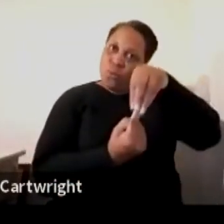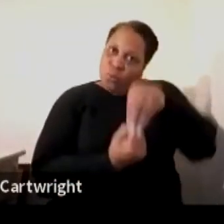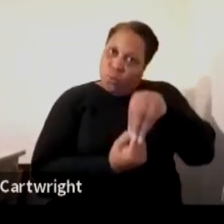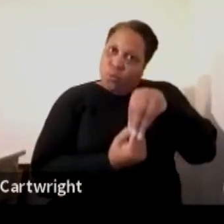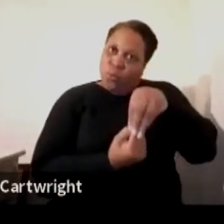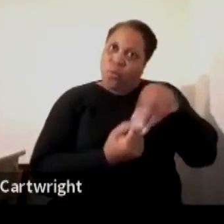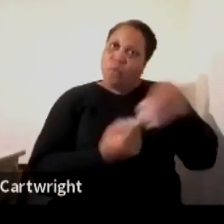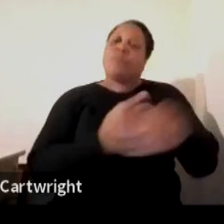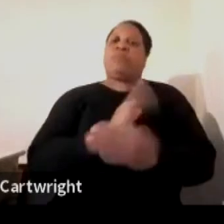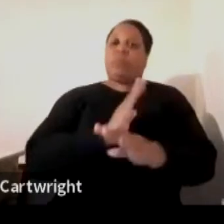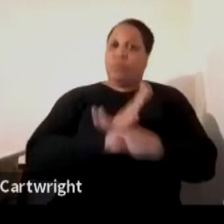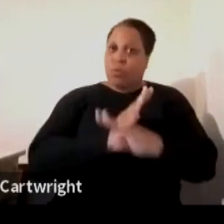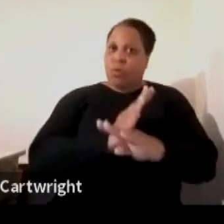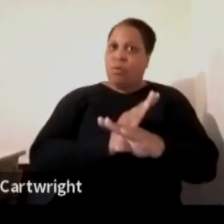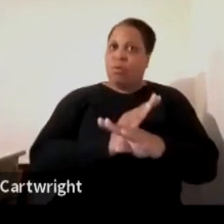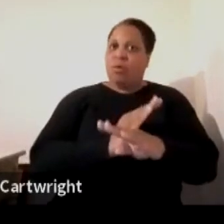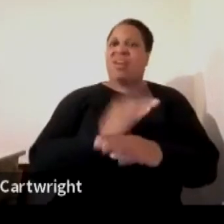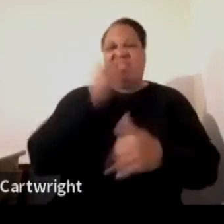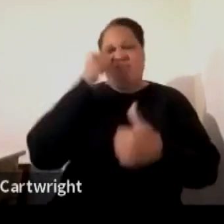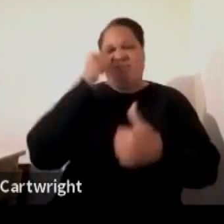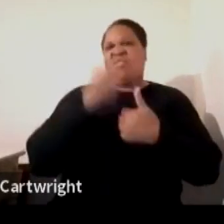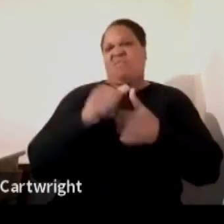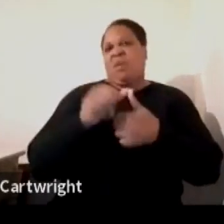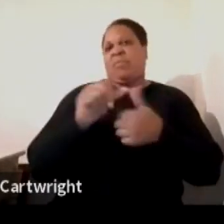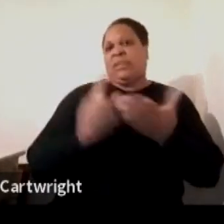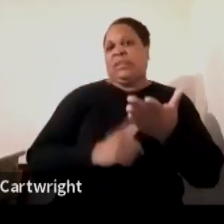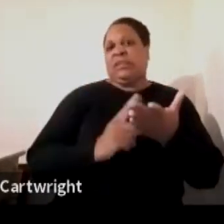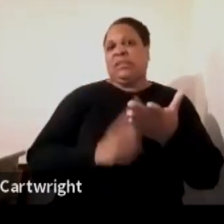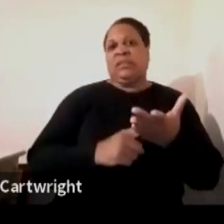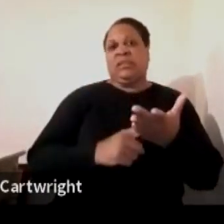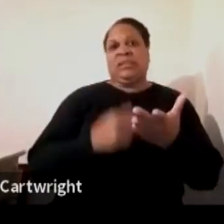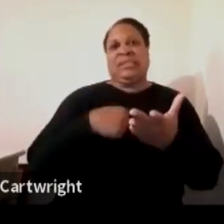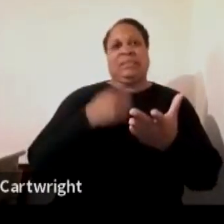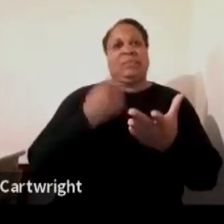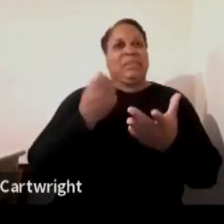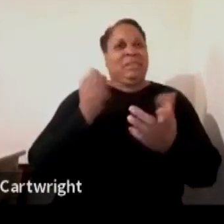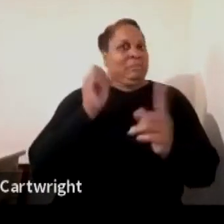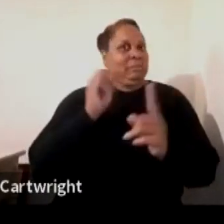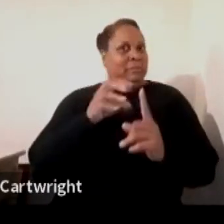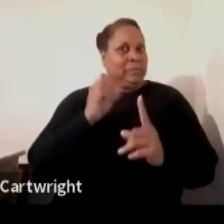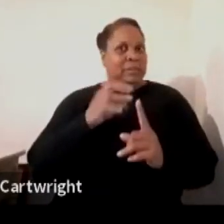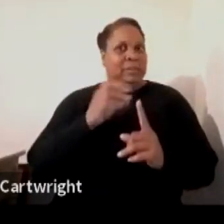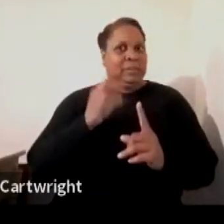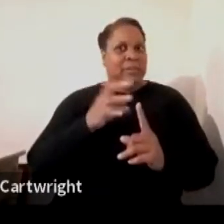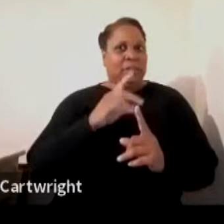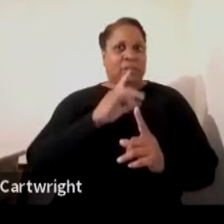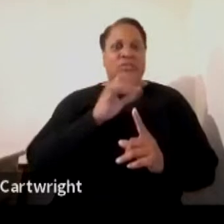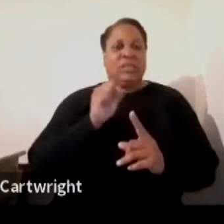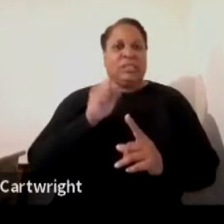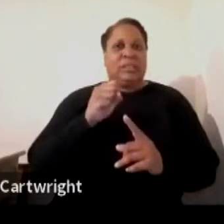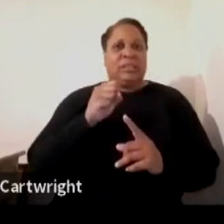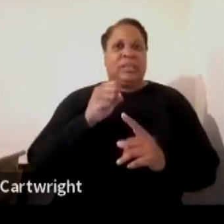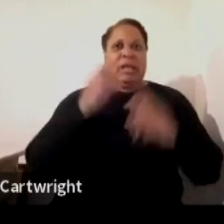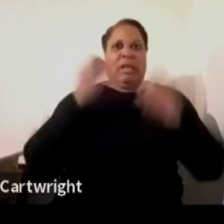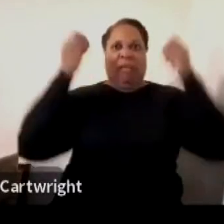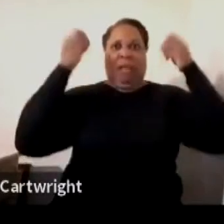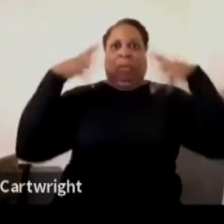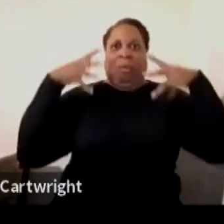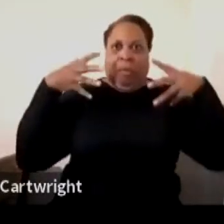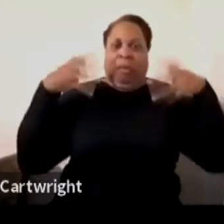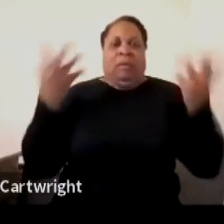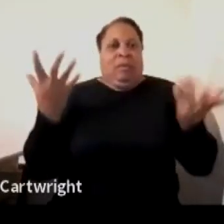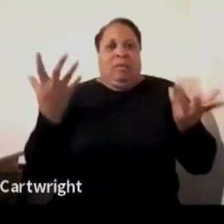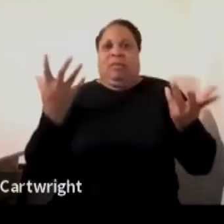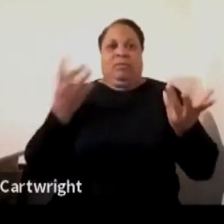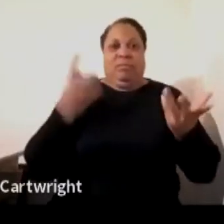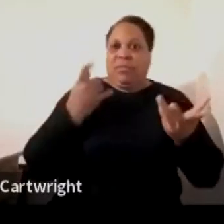I can recall a case as well where I had a needle exposure, and it's actually quite traumatizing because of the risk of bloodborne